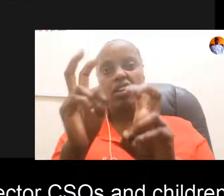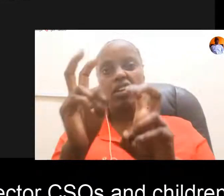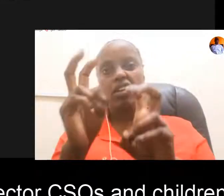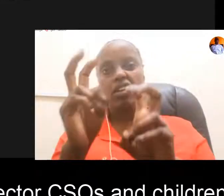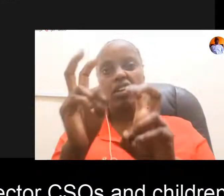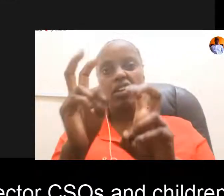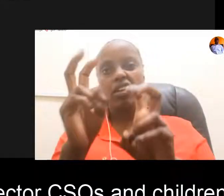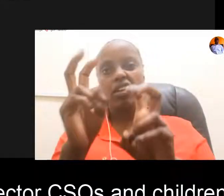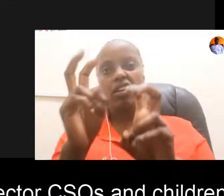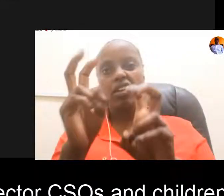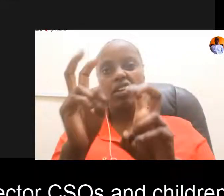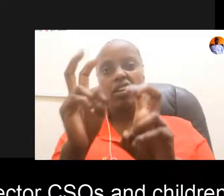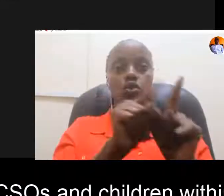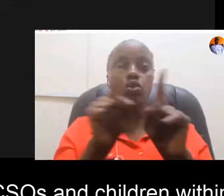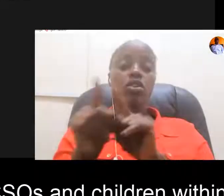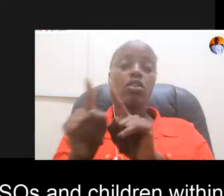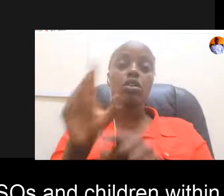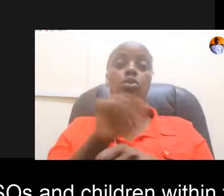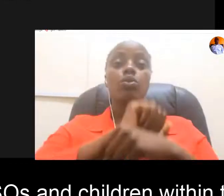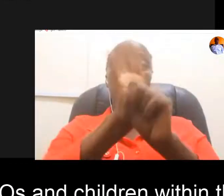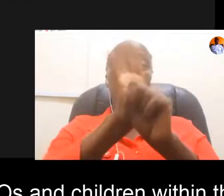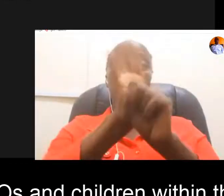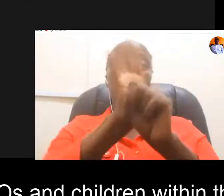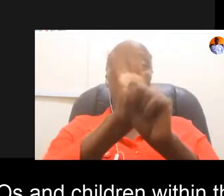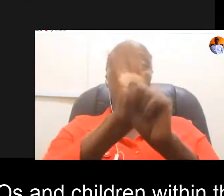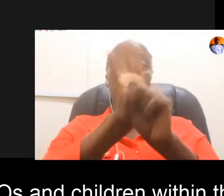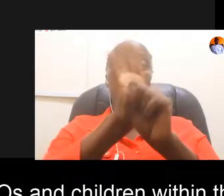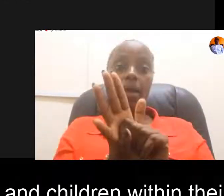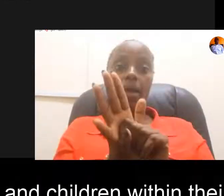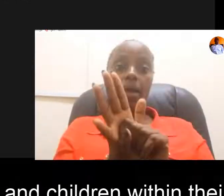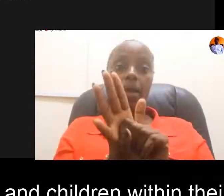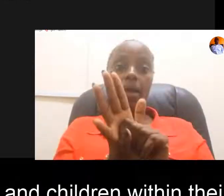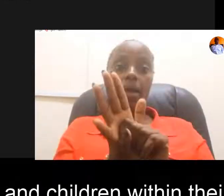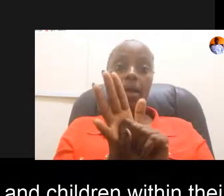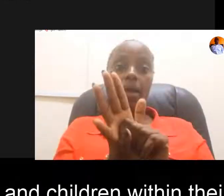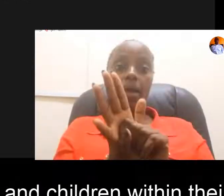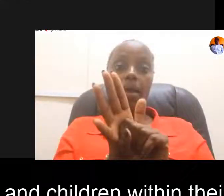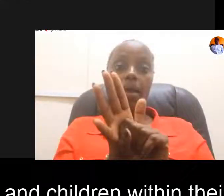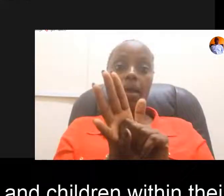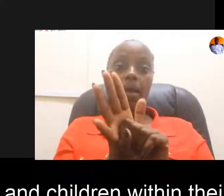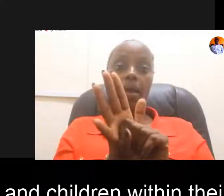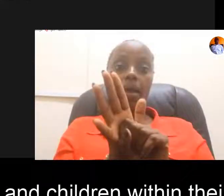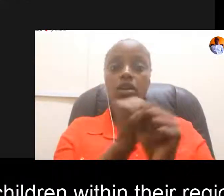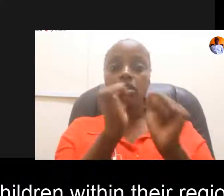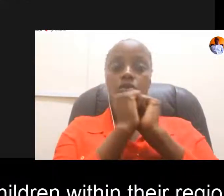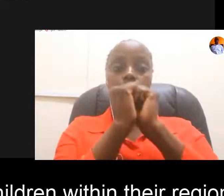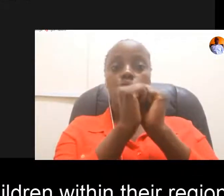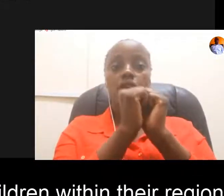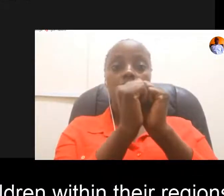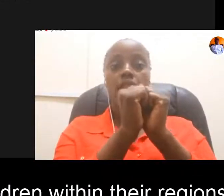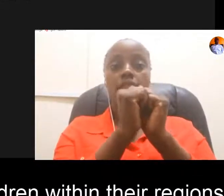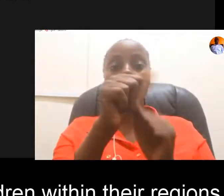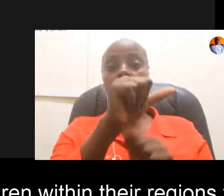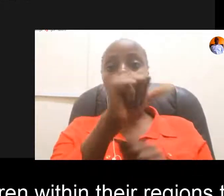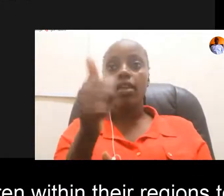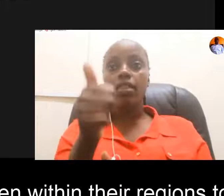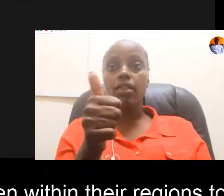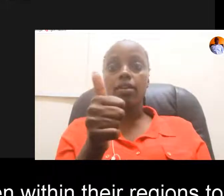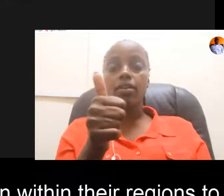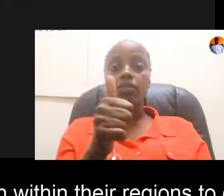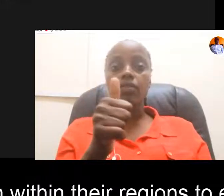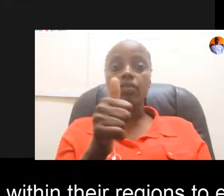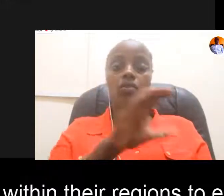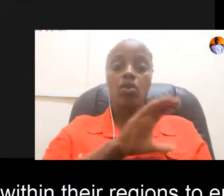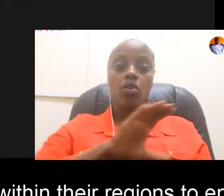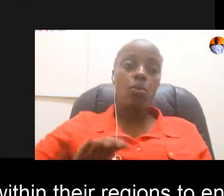education and COVID. And we are working with the other commissioners